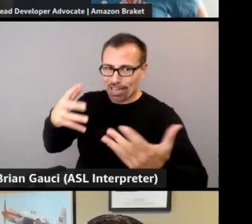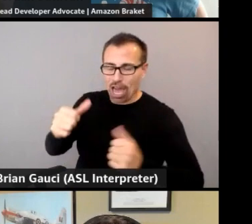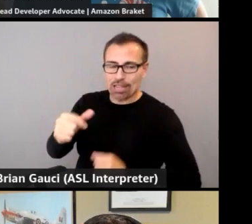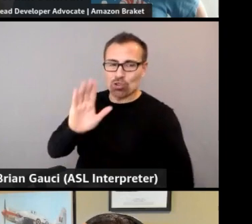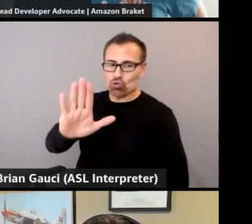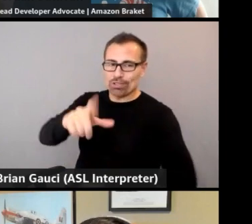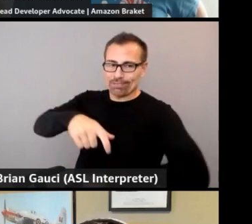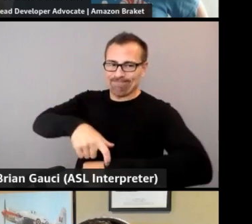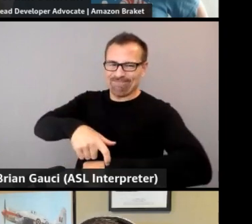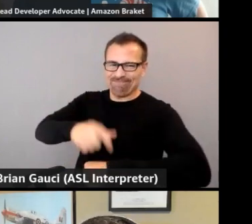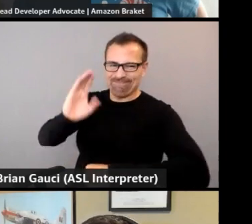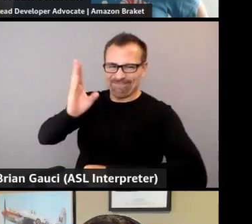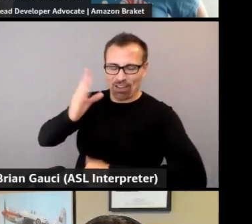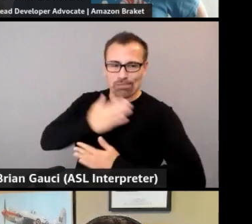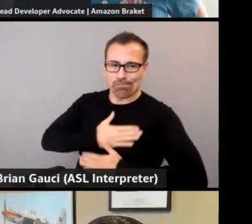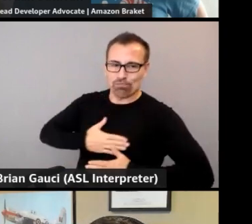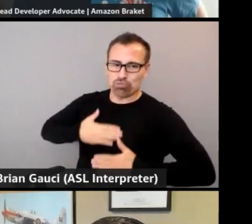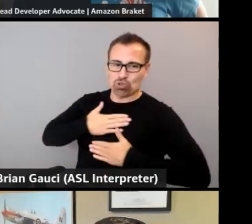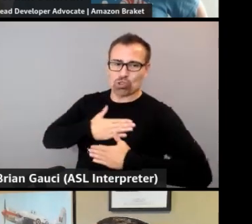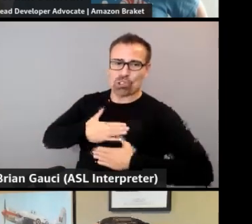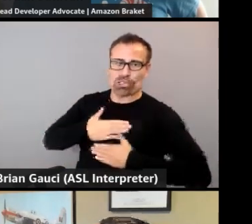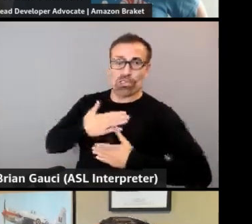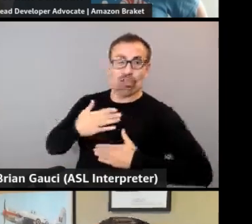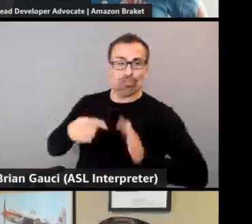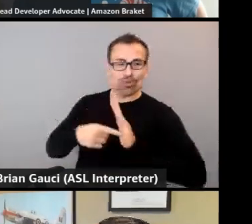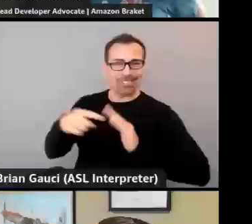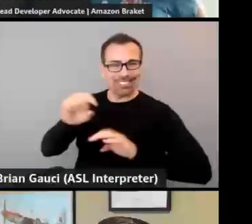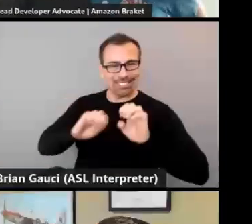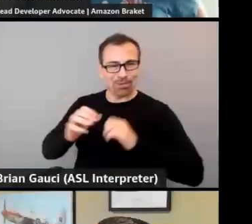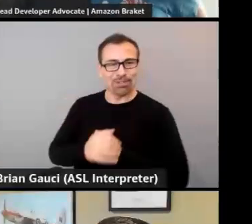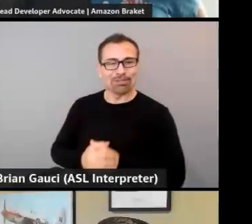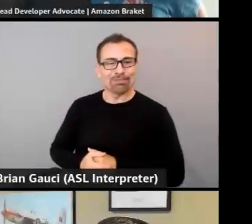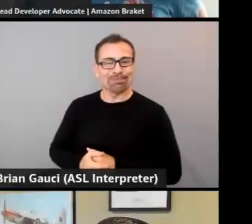time and effort in doing some of these cool experiments